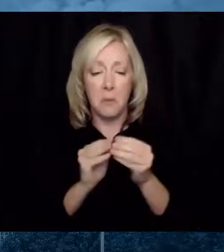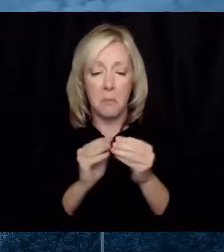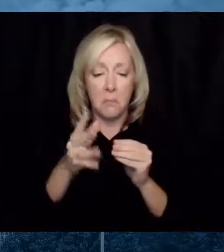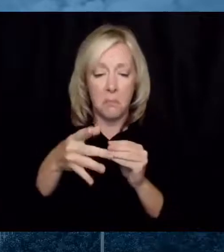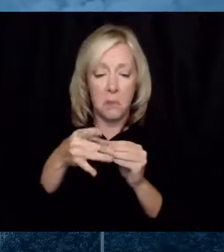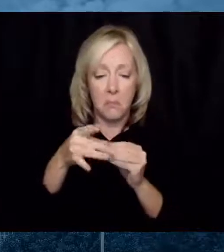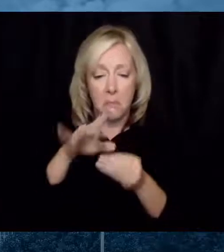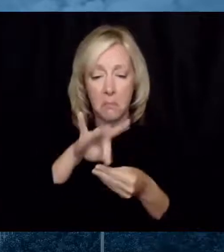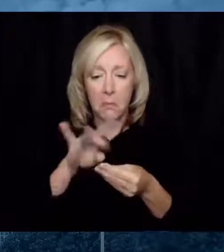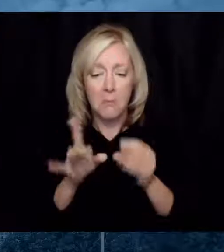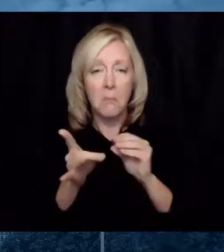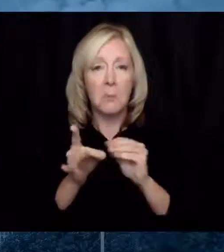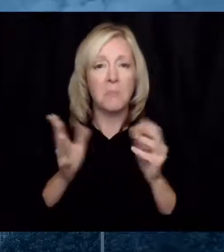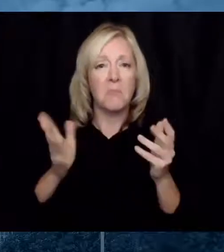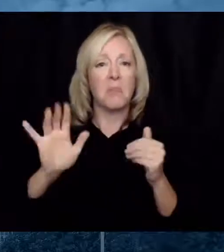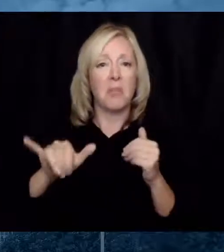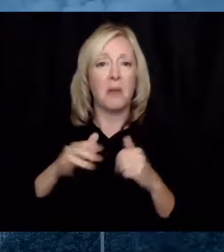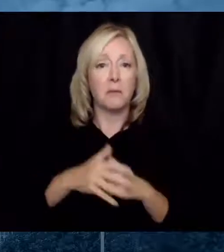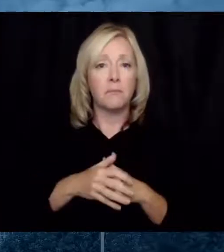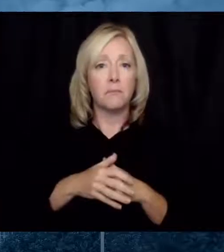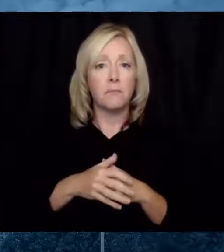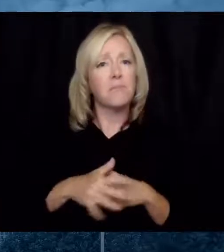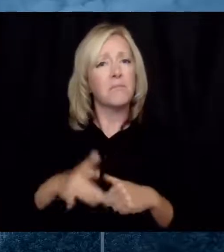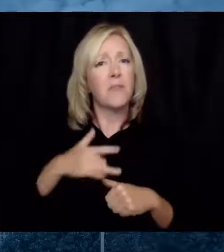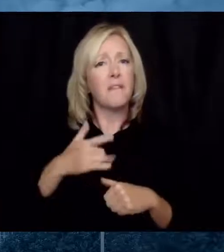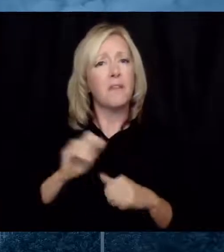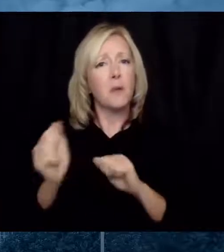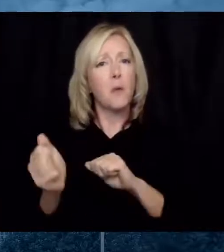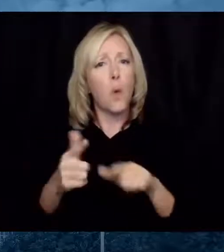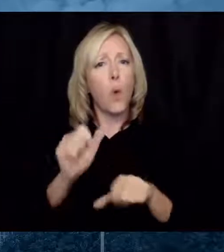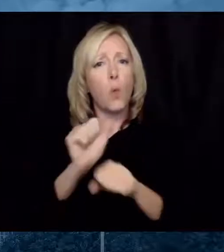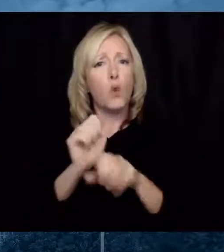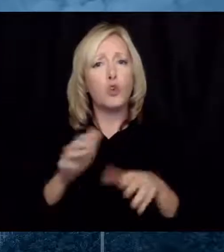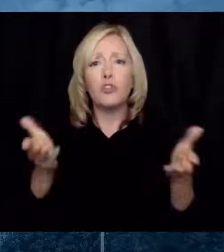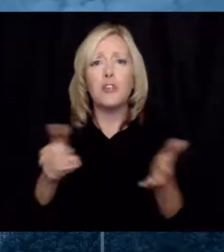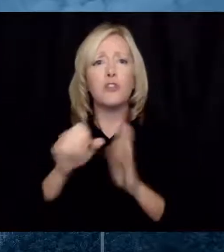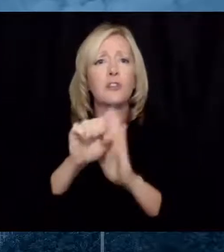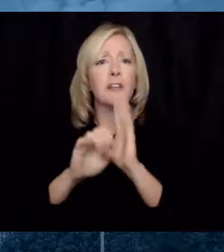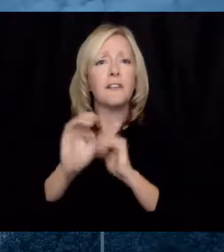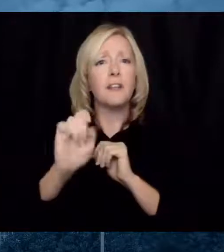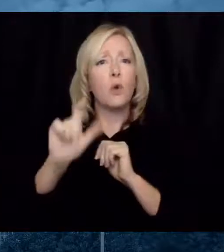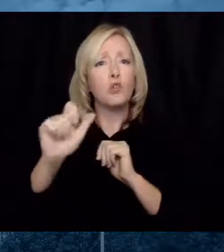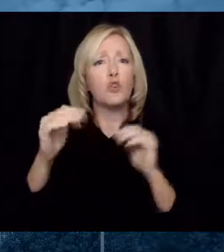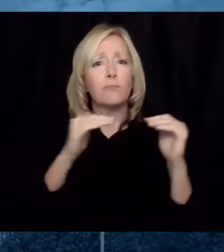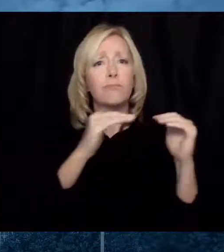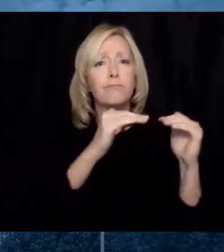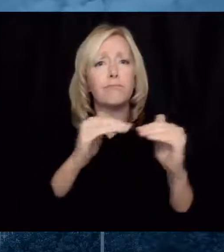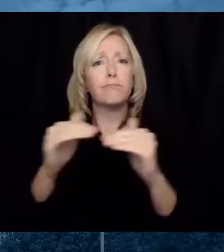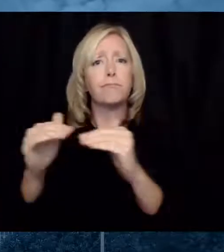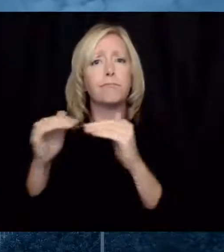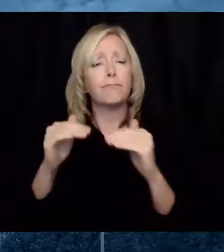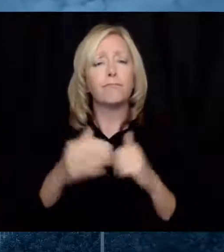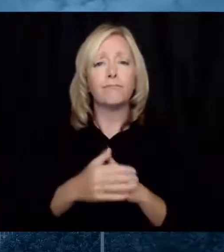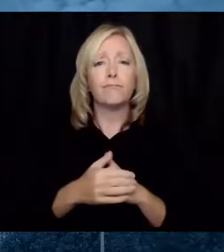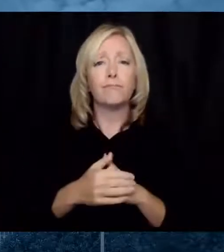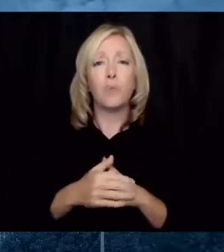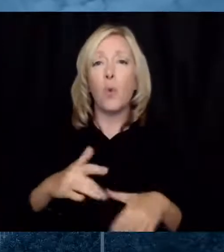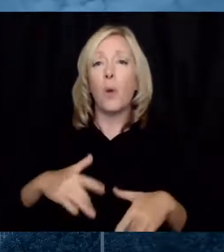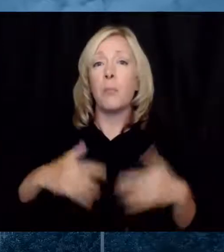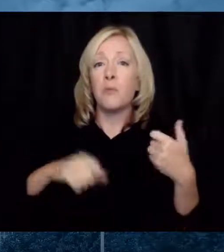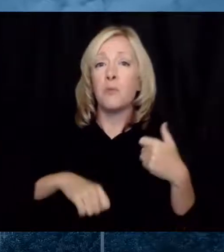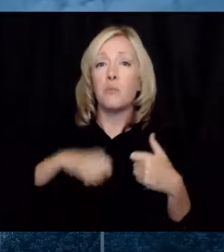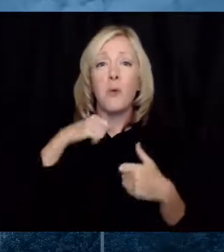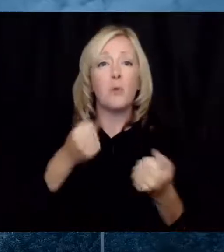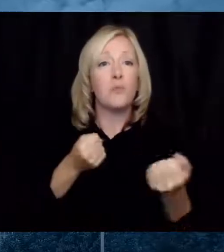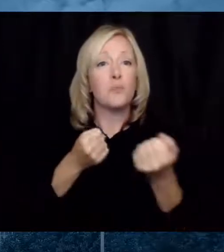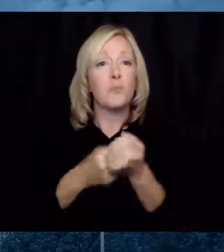are treated equally. That's why I'm proud to sponsor House Bill 122, which will